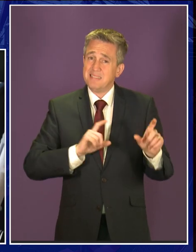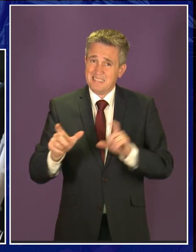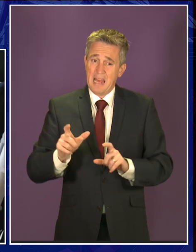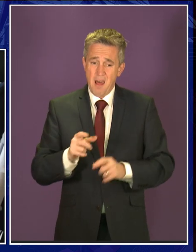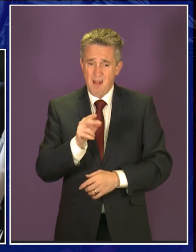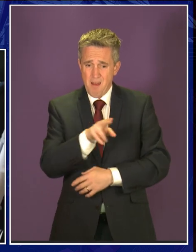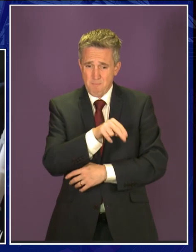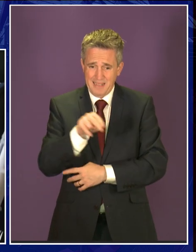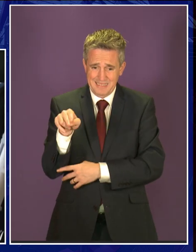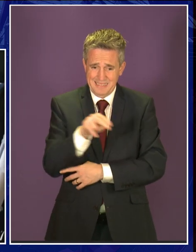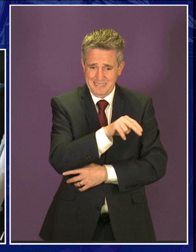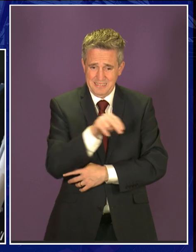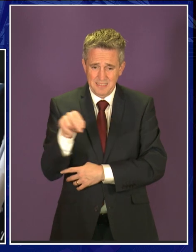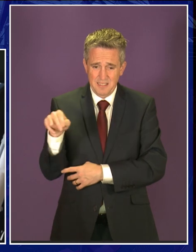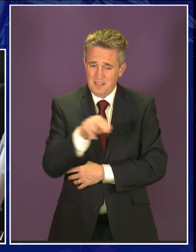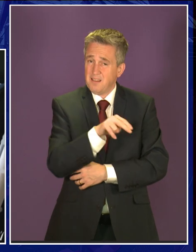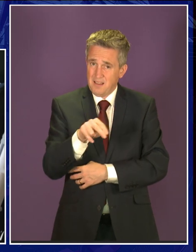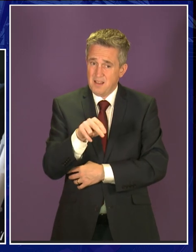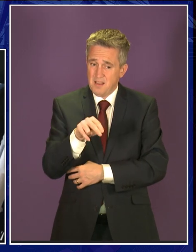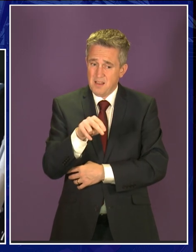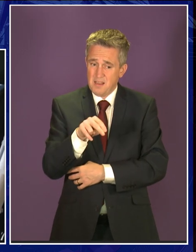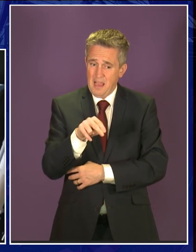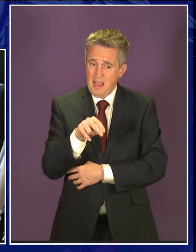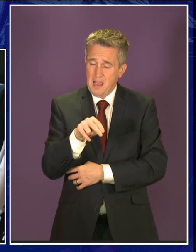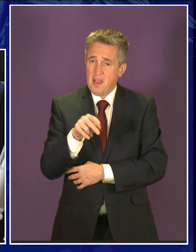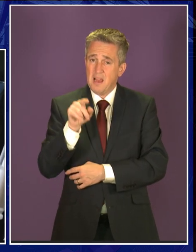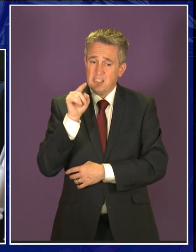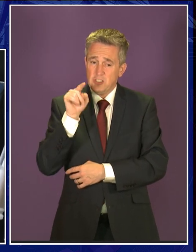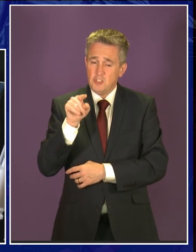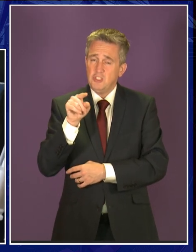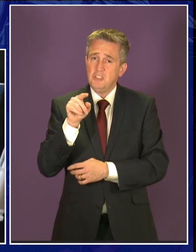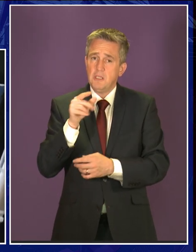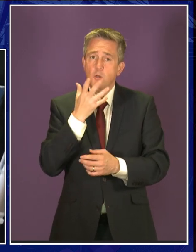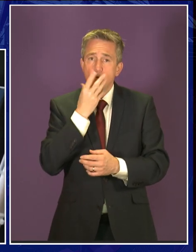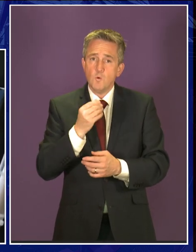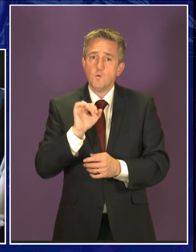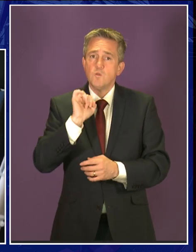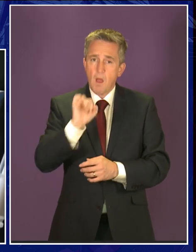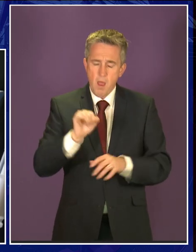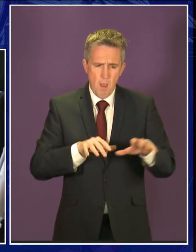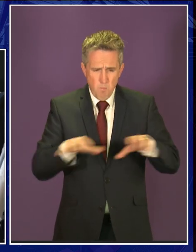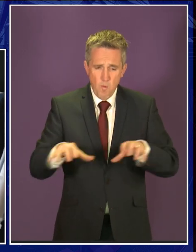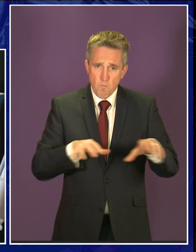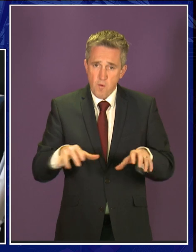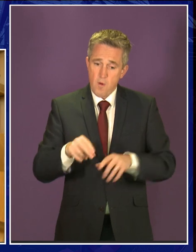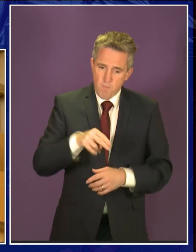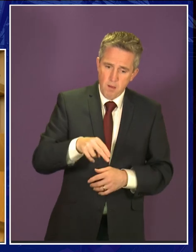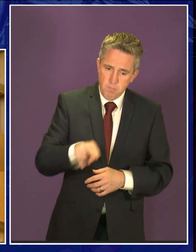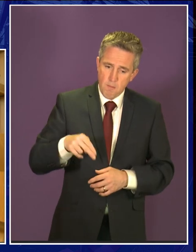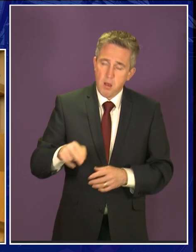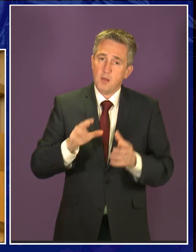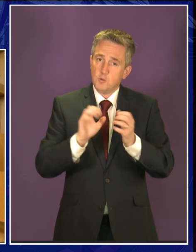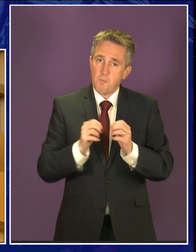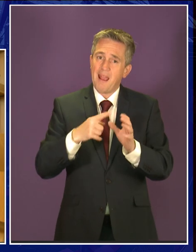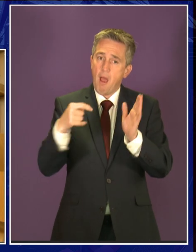this painting for me where she exploited her myoclonic jerks to create a painting.